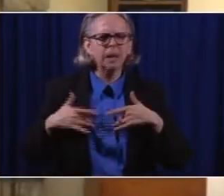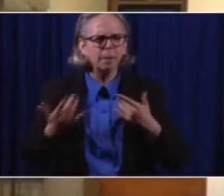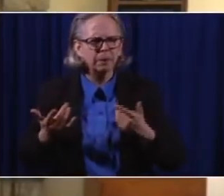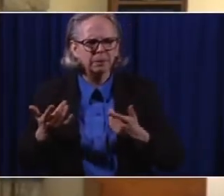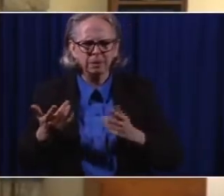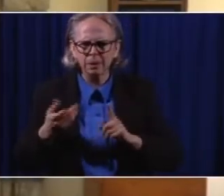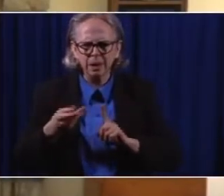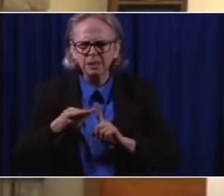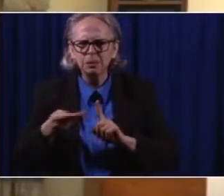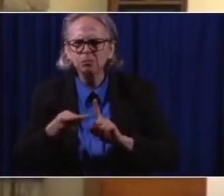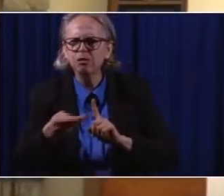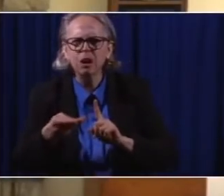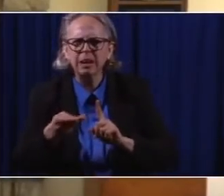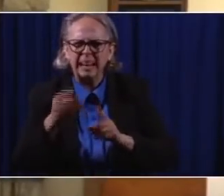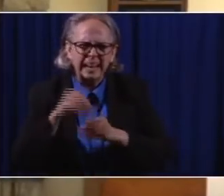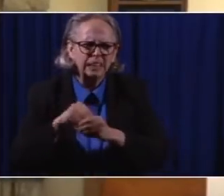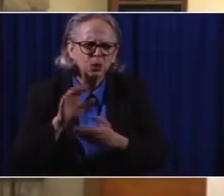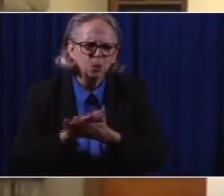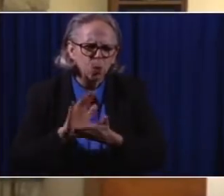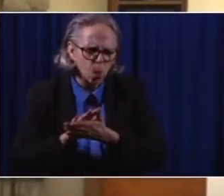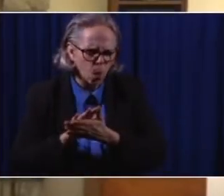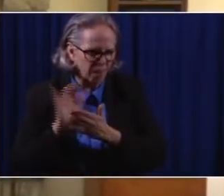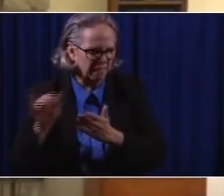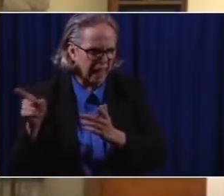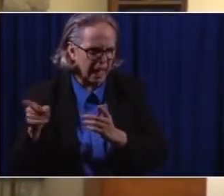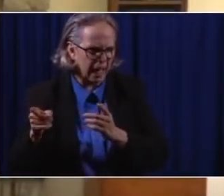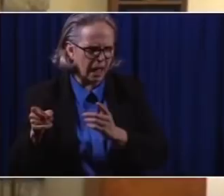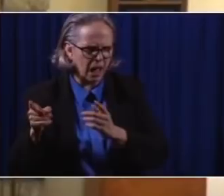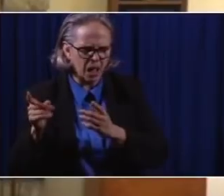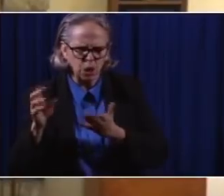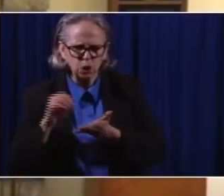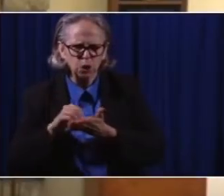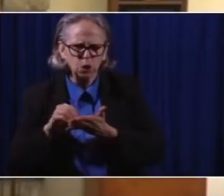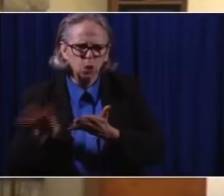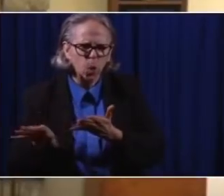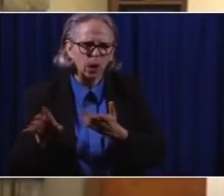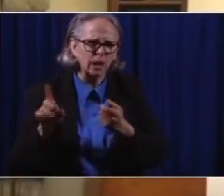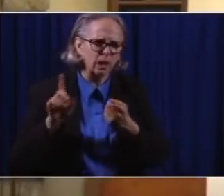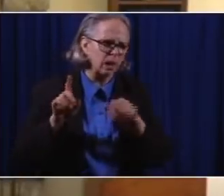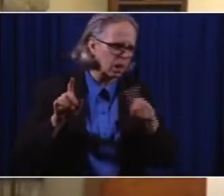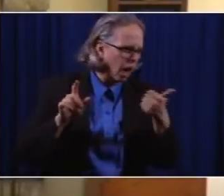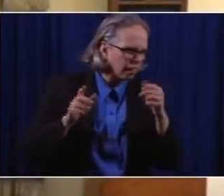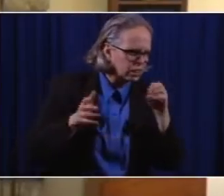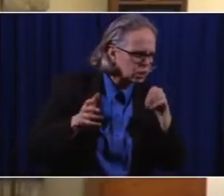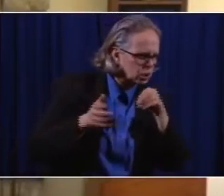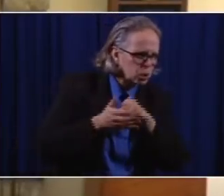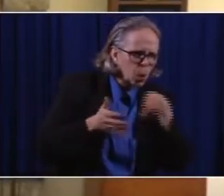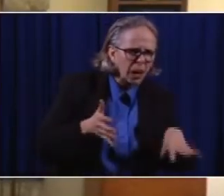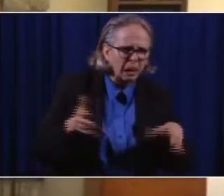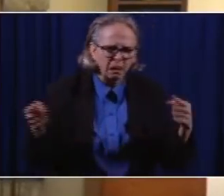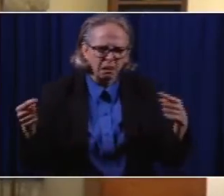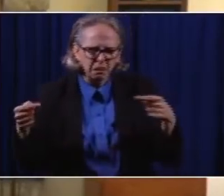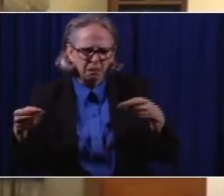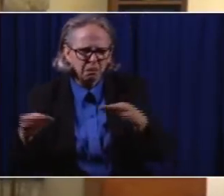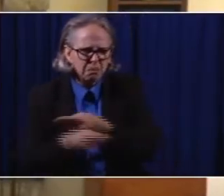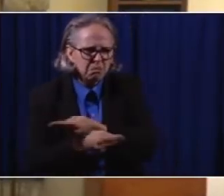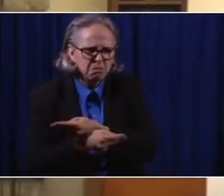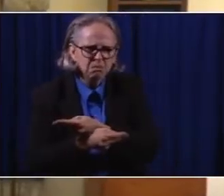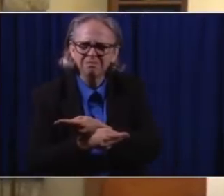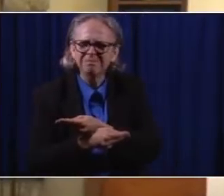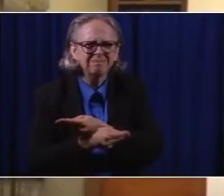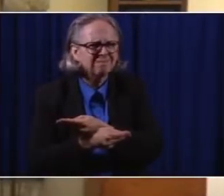directly in the classroom from one student to another, one student who has COVID to another student.